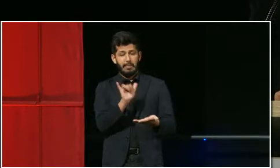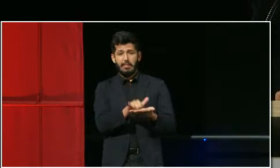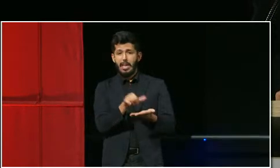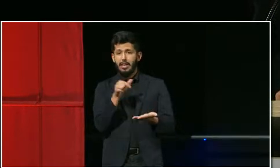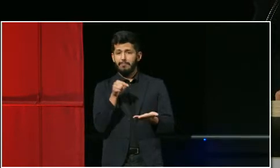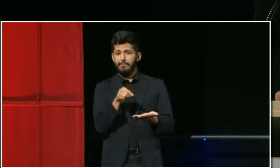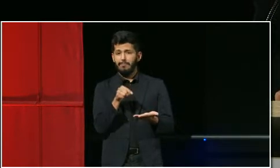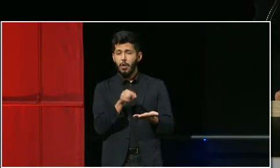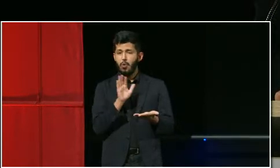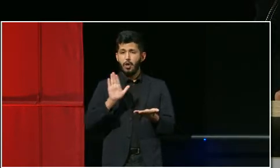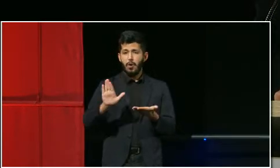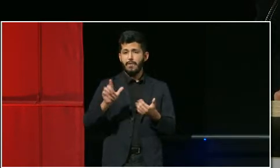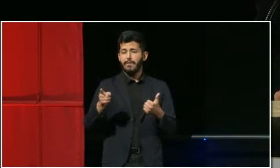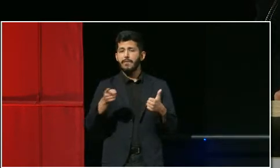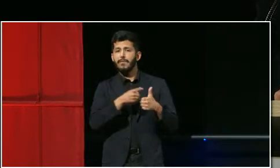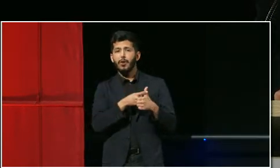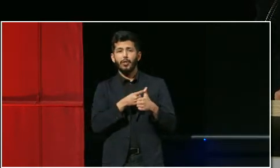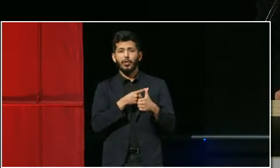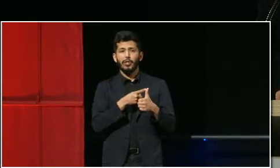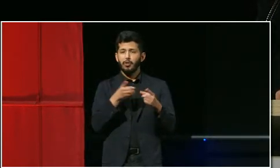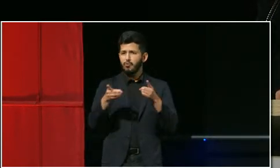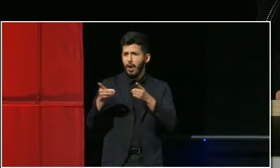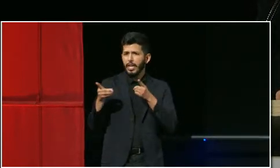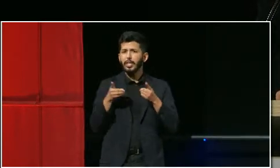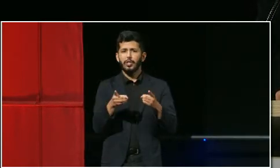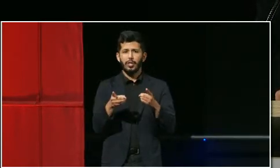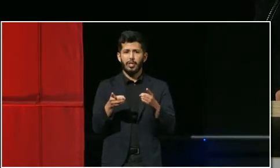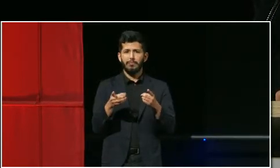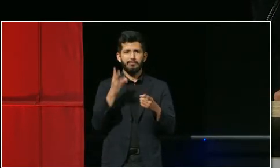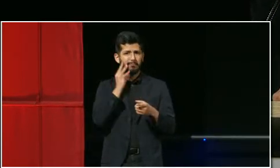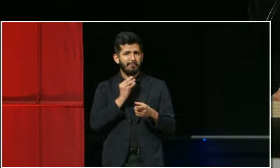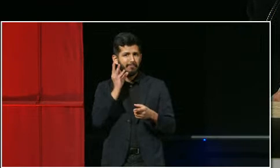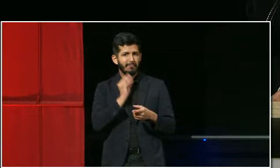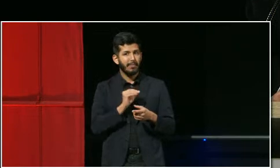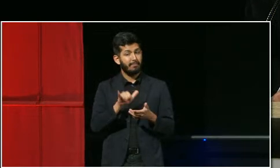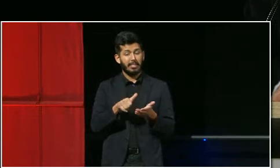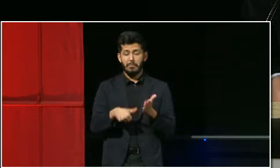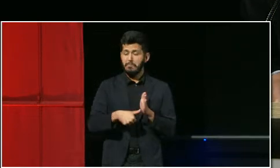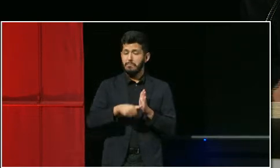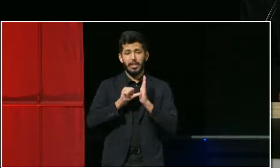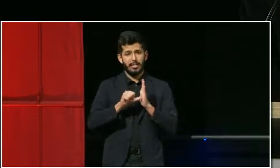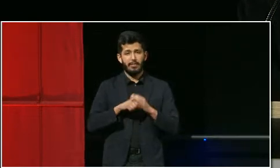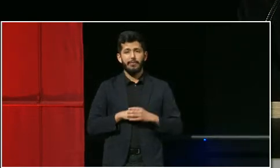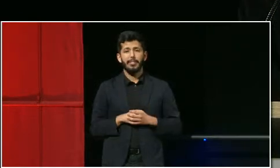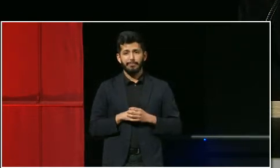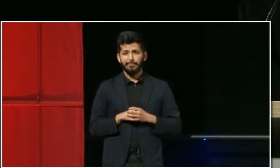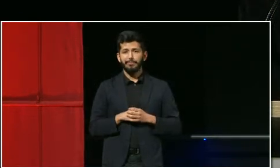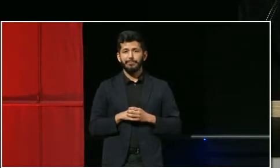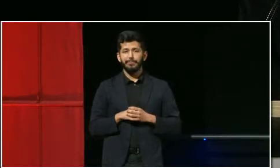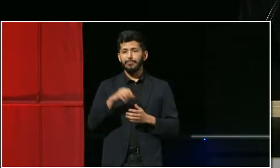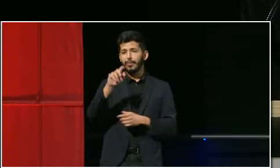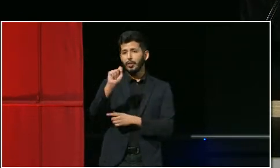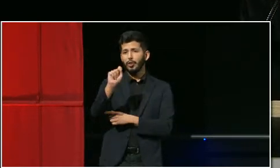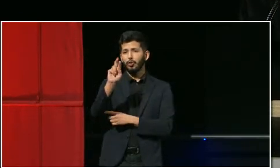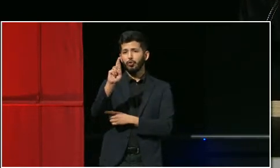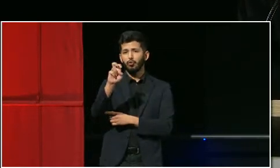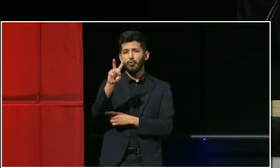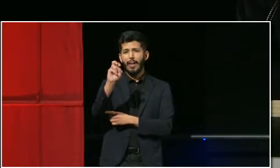and that was her first directorial effort, so that's pretty impressive. Trevor,